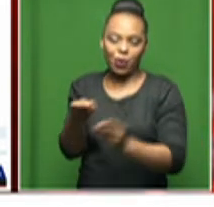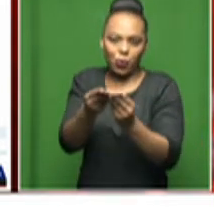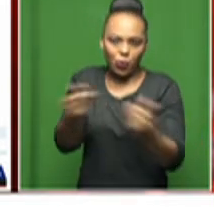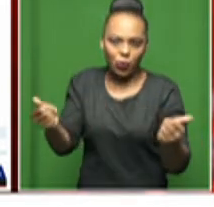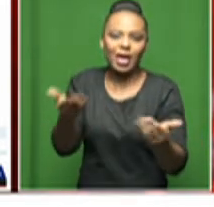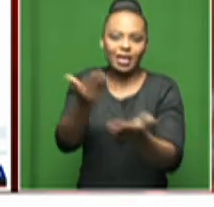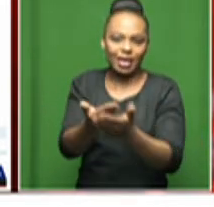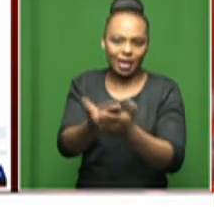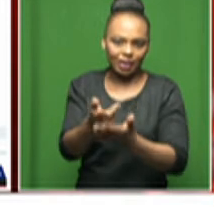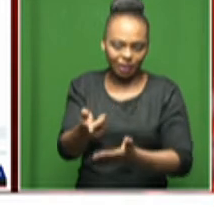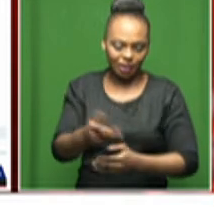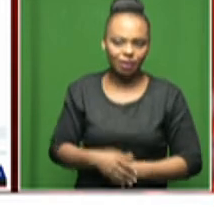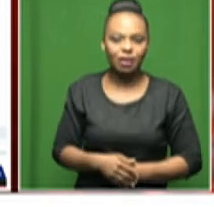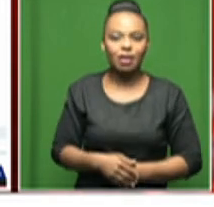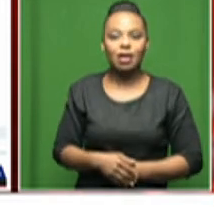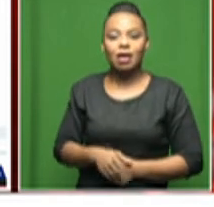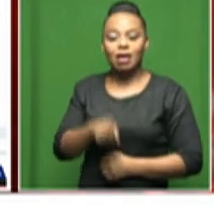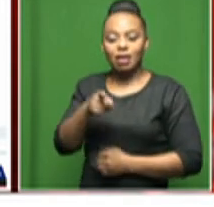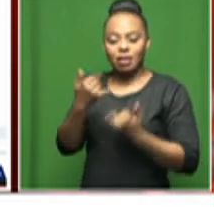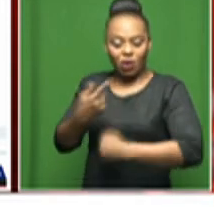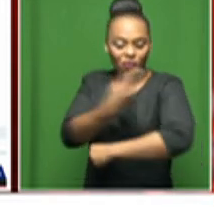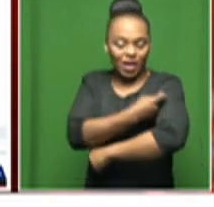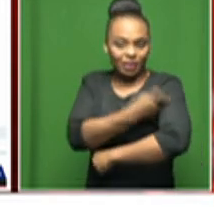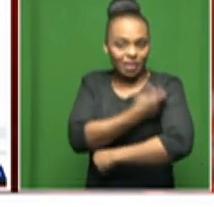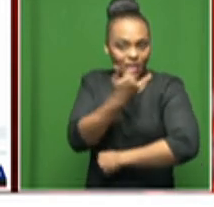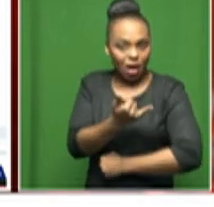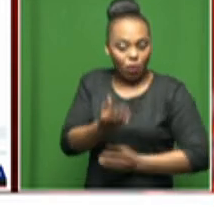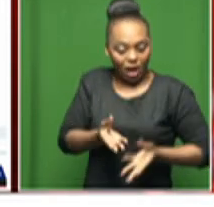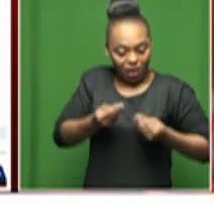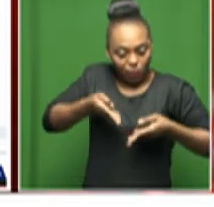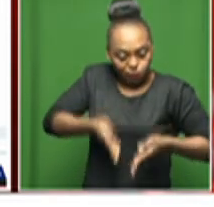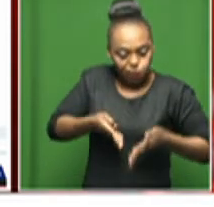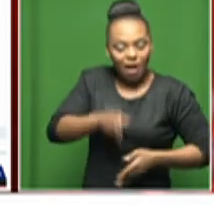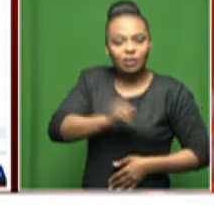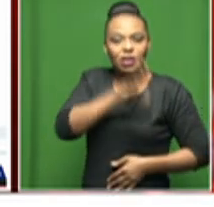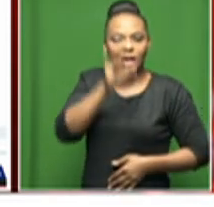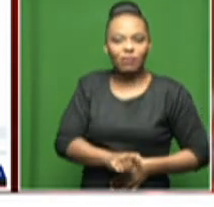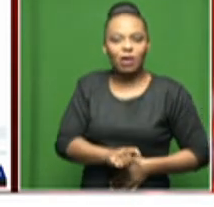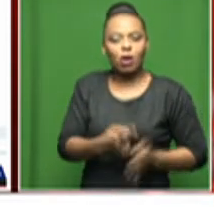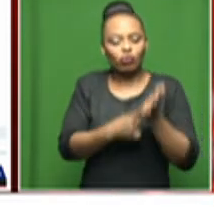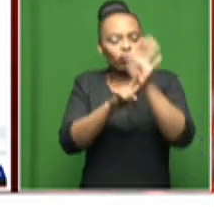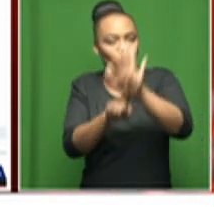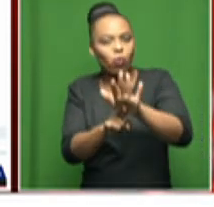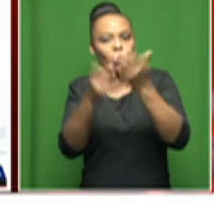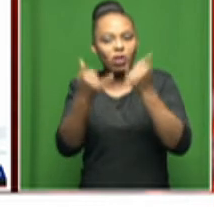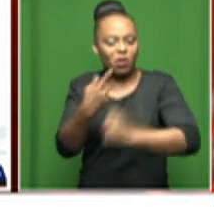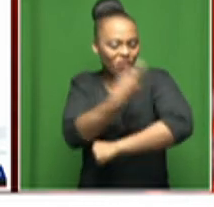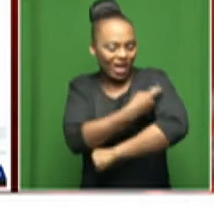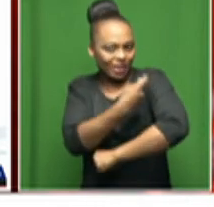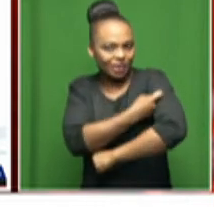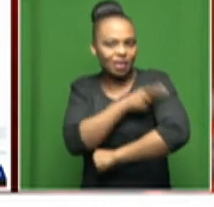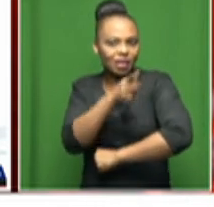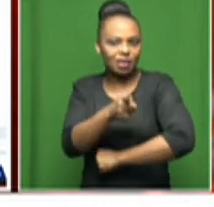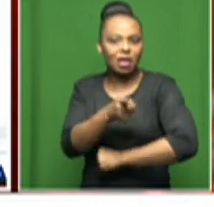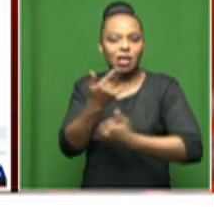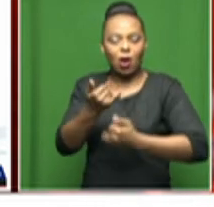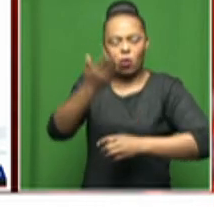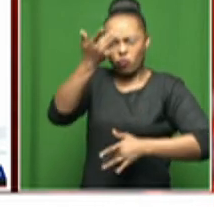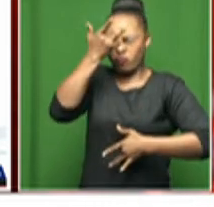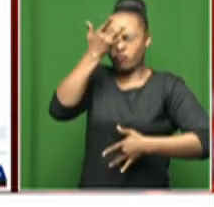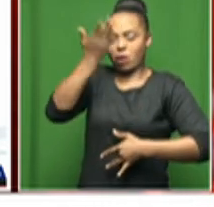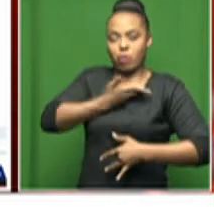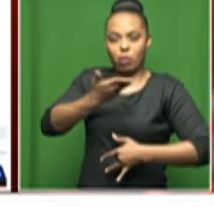the COVID vaccines that have currently been authorized, it shows a very similar sort of a trend, that vaccines that work against mild and moderate